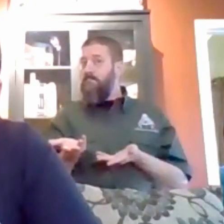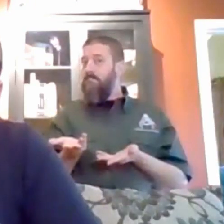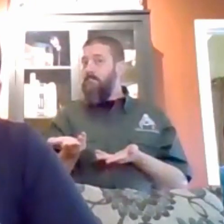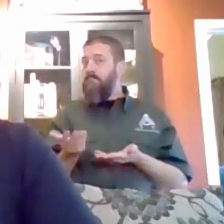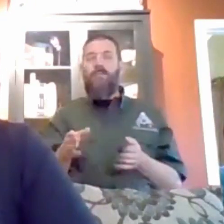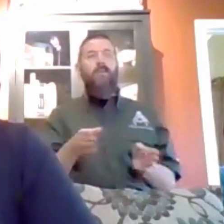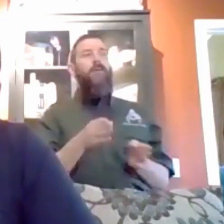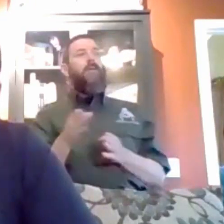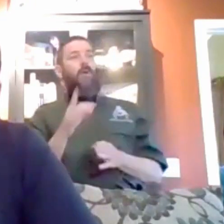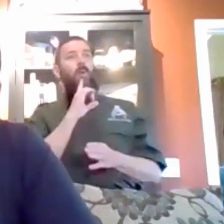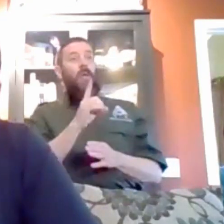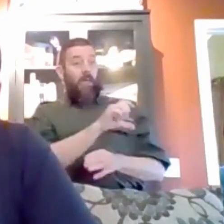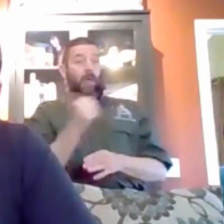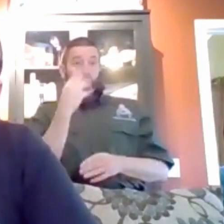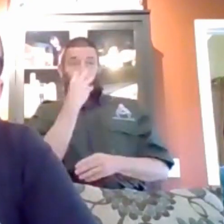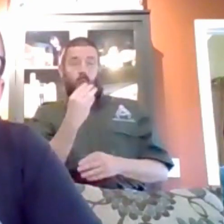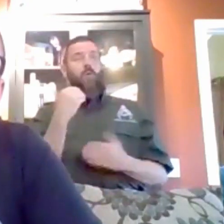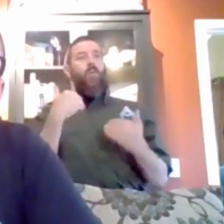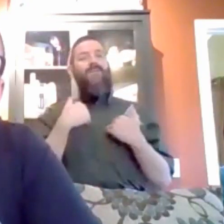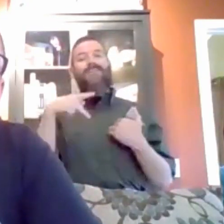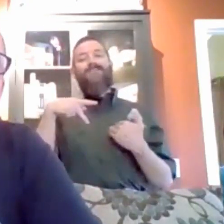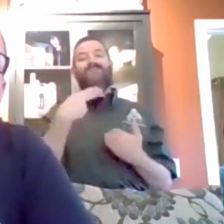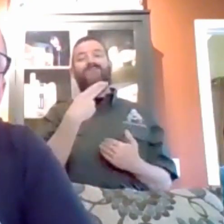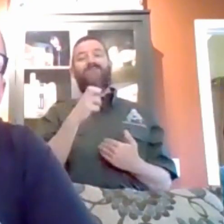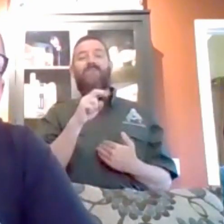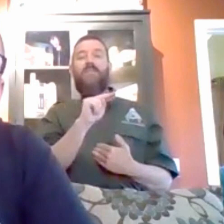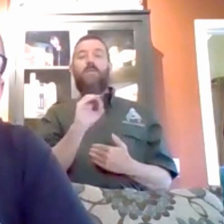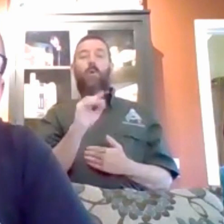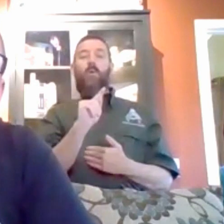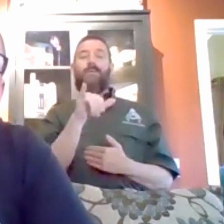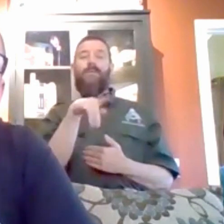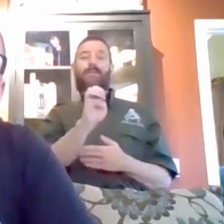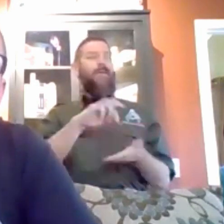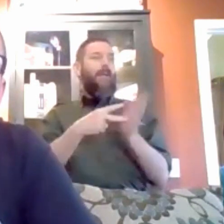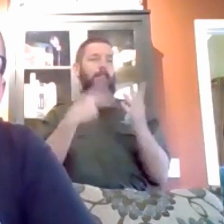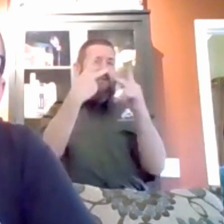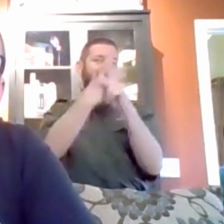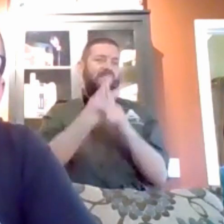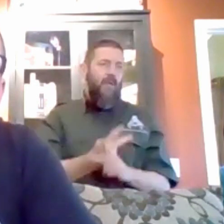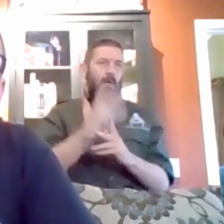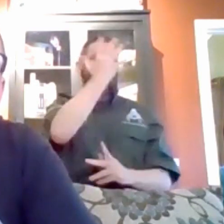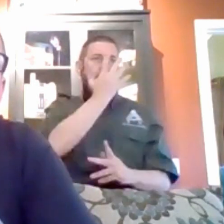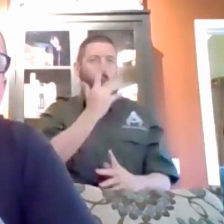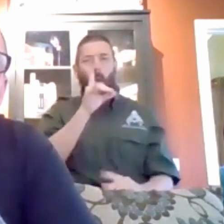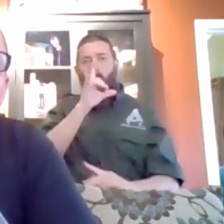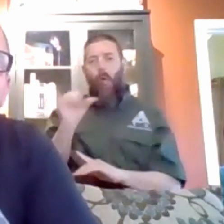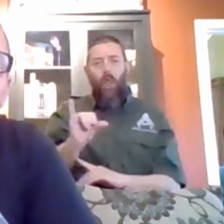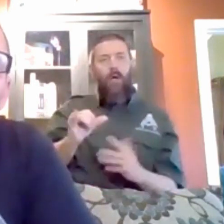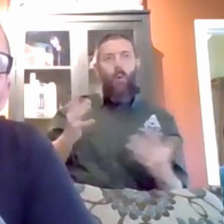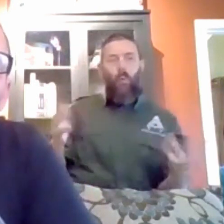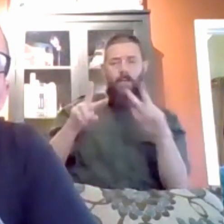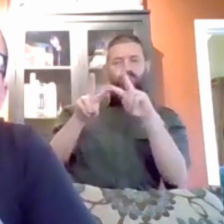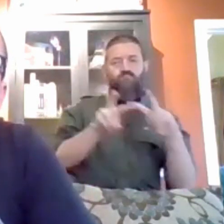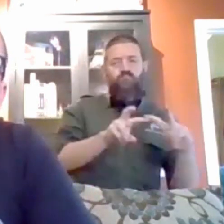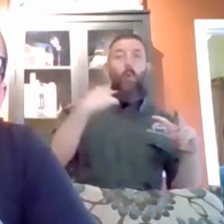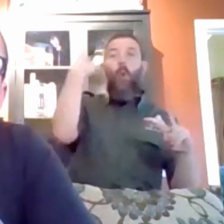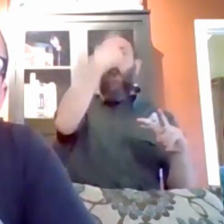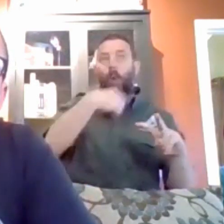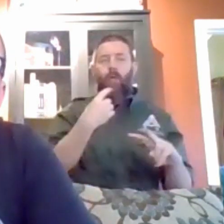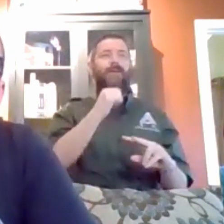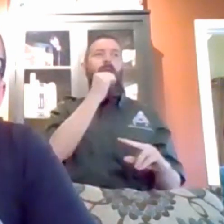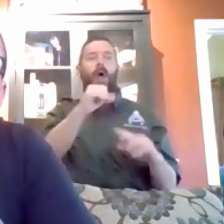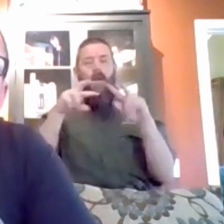Some of the others have just been phenotyped. We haven't DNA tested everybody. In the beginning, we just didn't even bother DNA testing them because we don't really